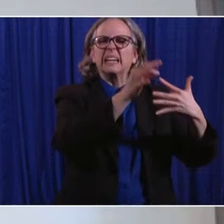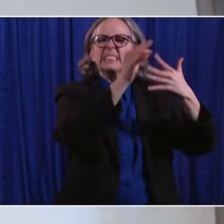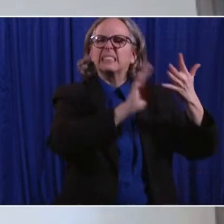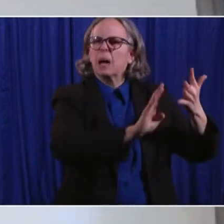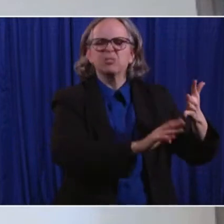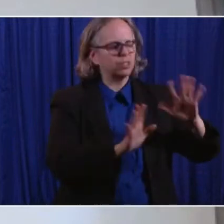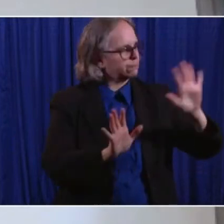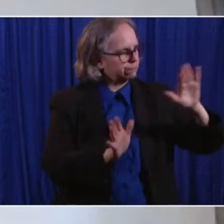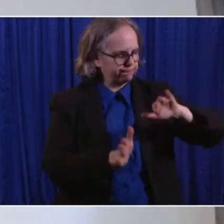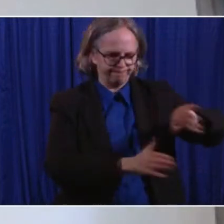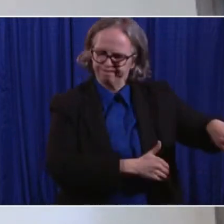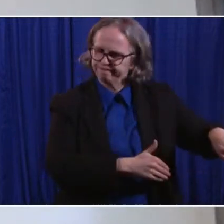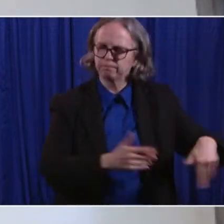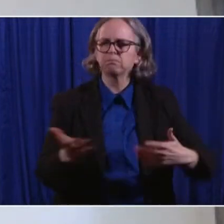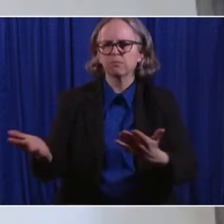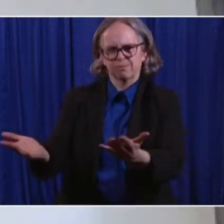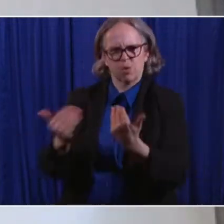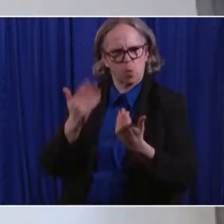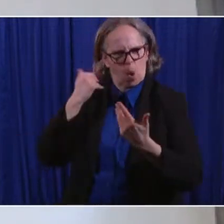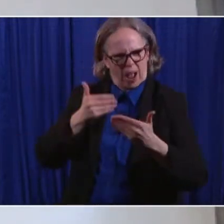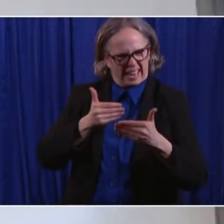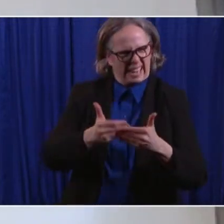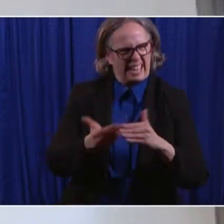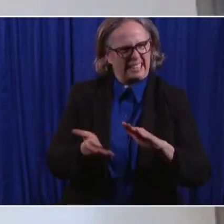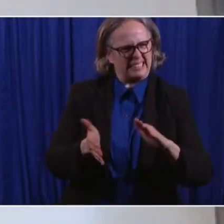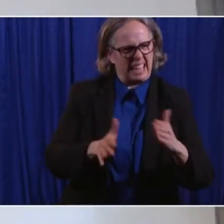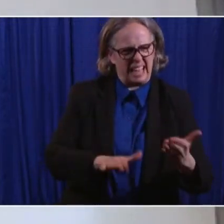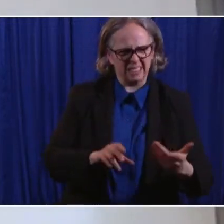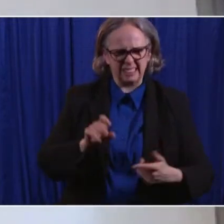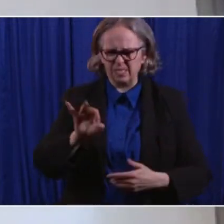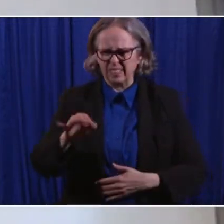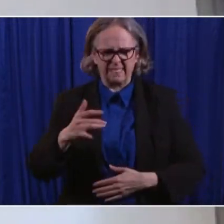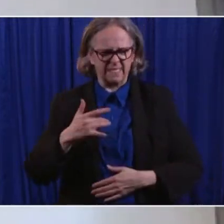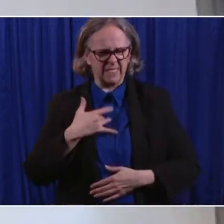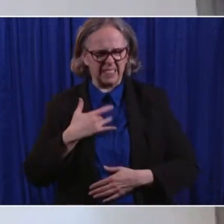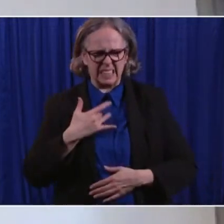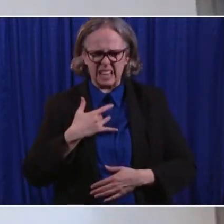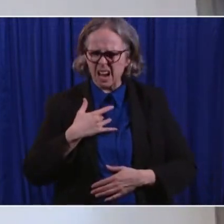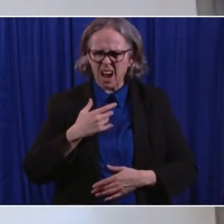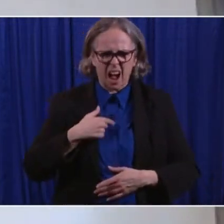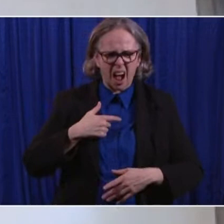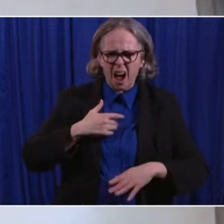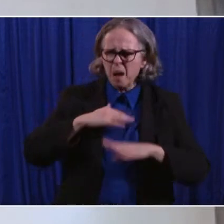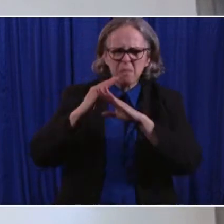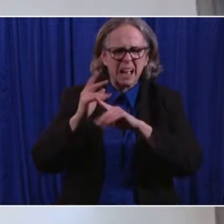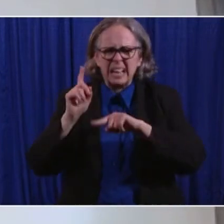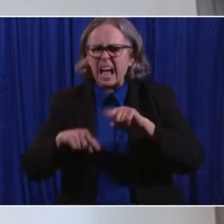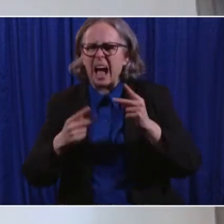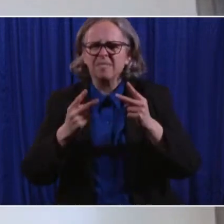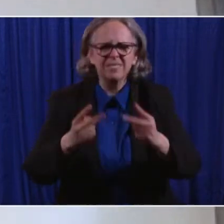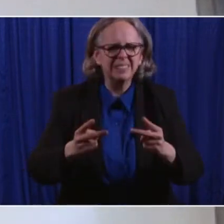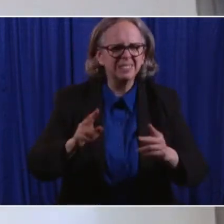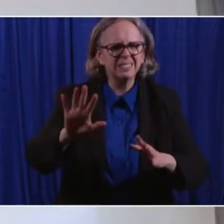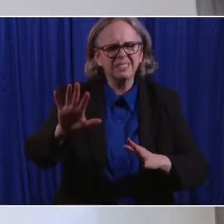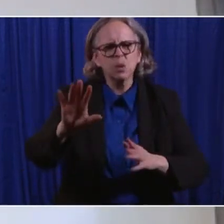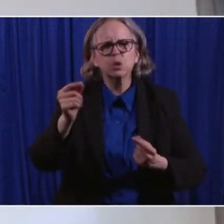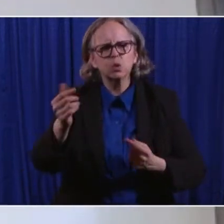not being allowed to visit your loved one, please contact our Office of the Long-Term Care Ombudsman. That's